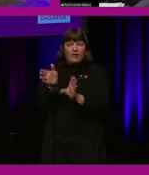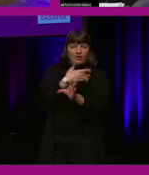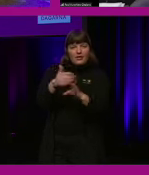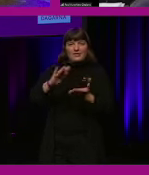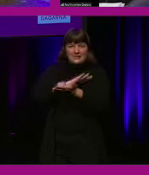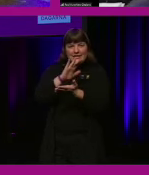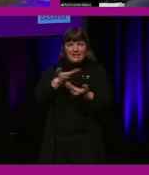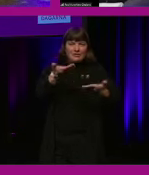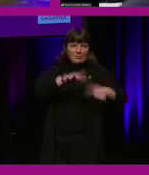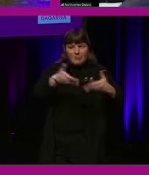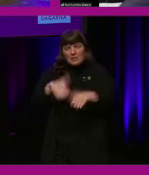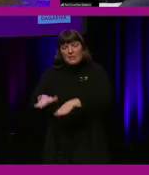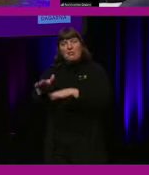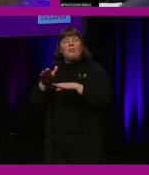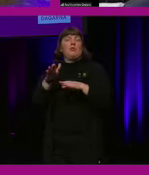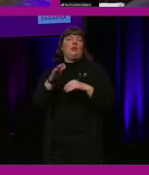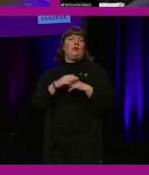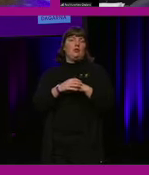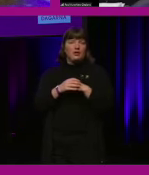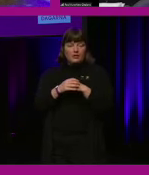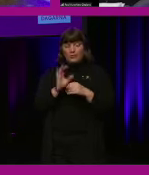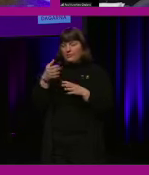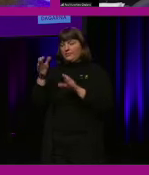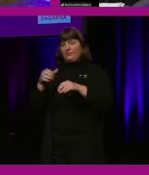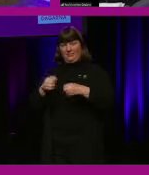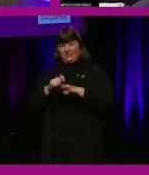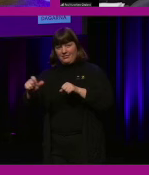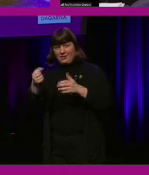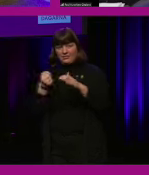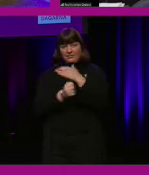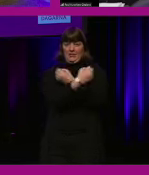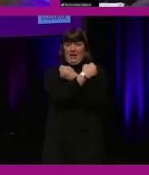dictatorship. Trade unionists are imprisoned in a dictatorship.